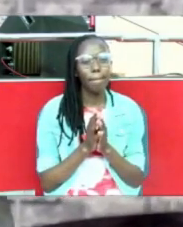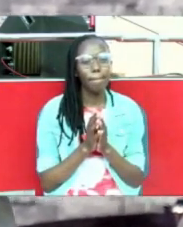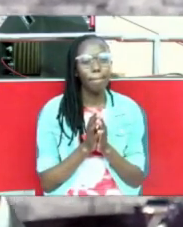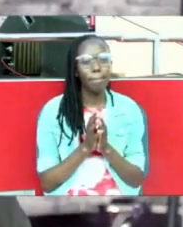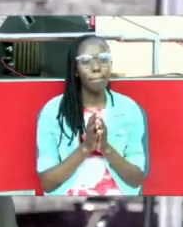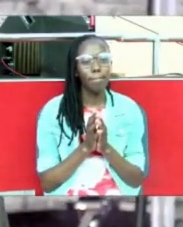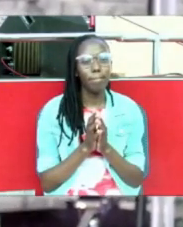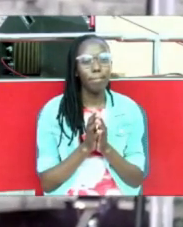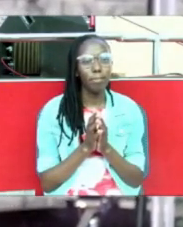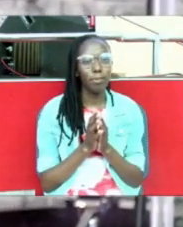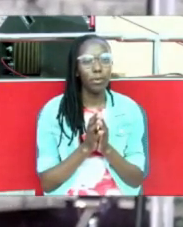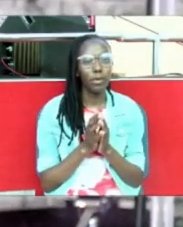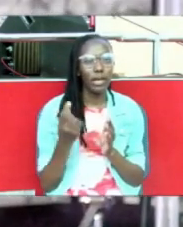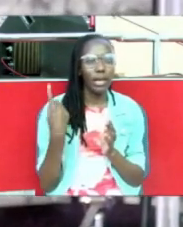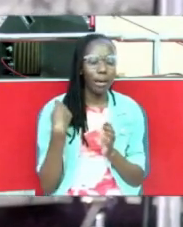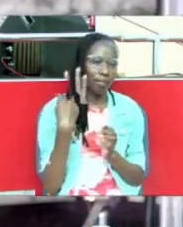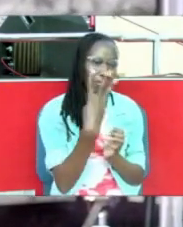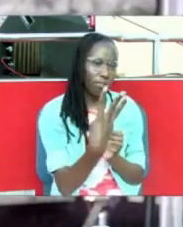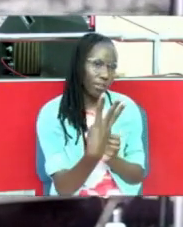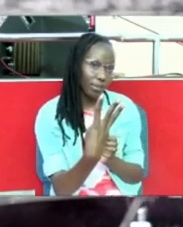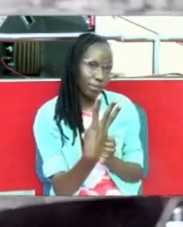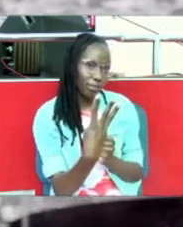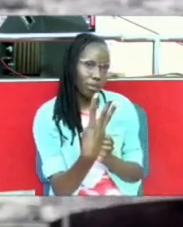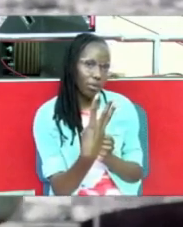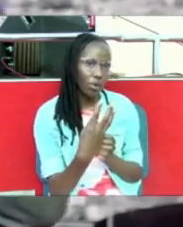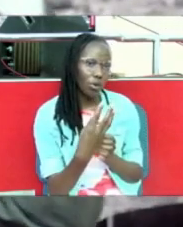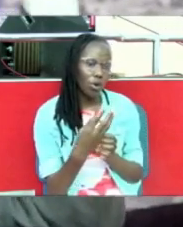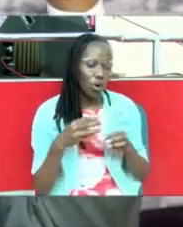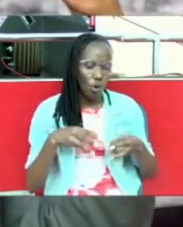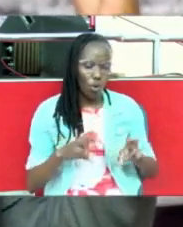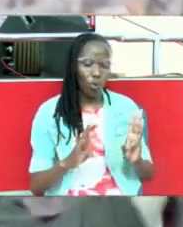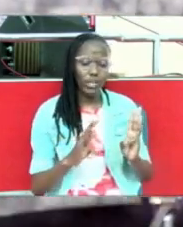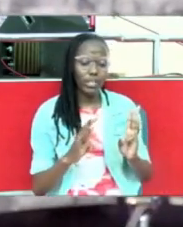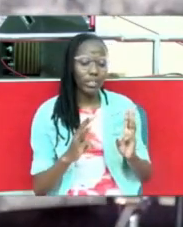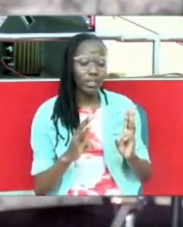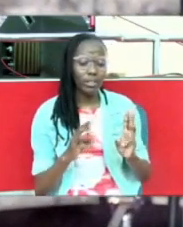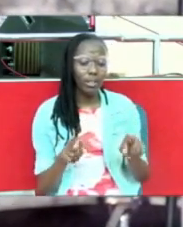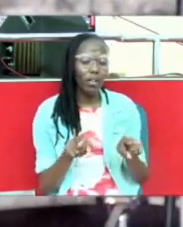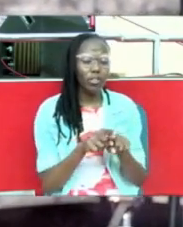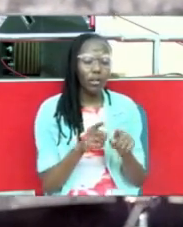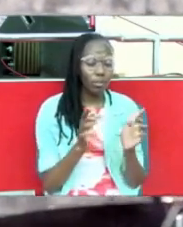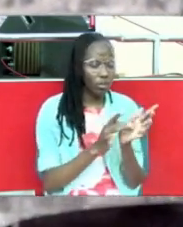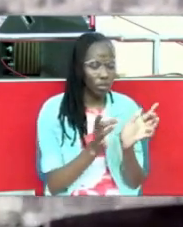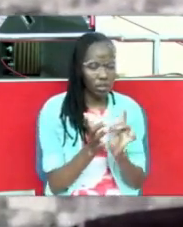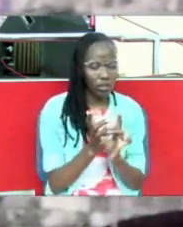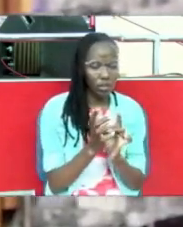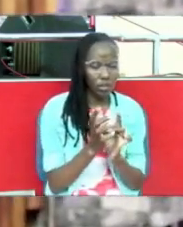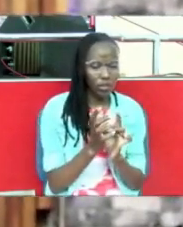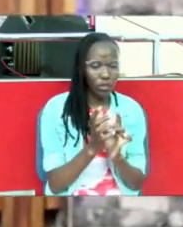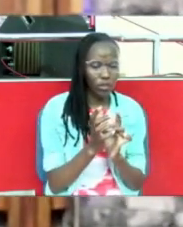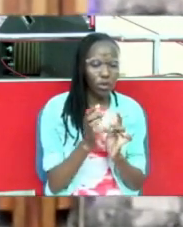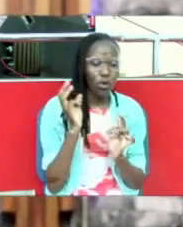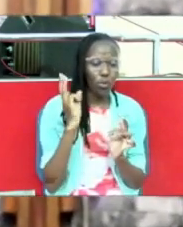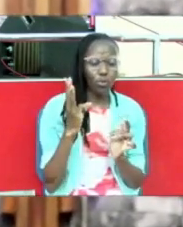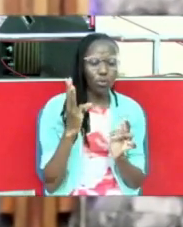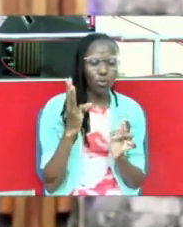And as the third thing he reminded us is that just as the Lord has been with us for the last 40 years,